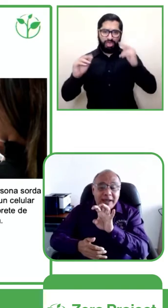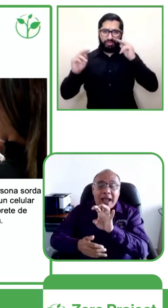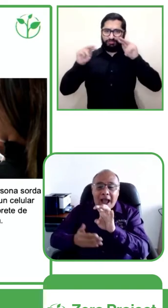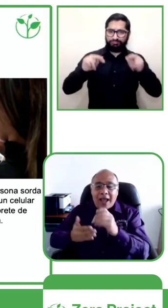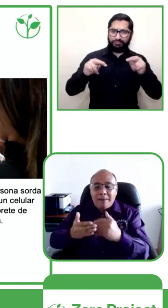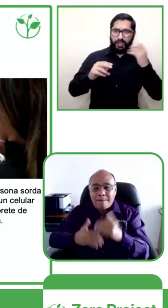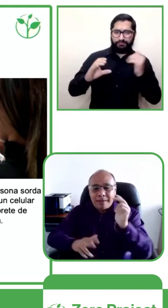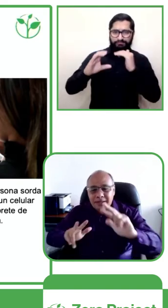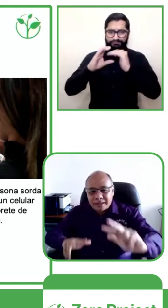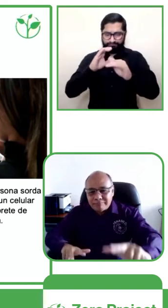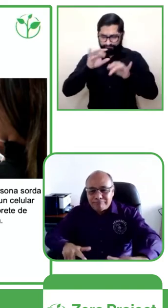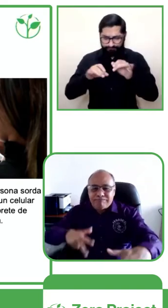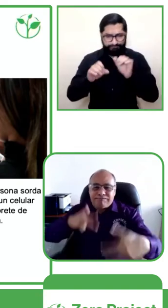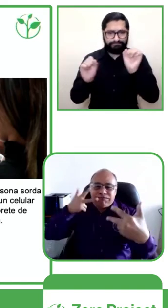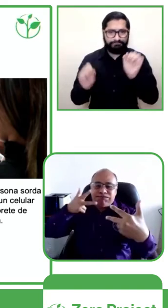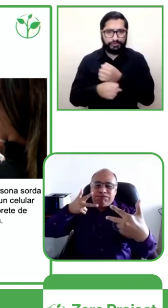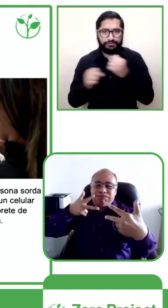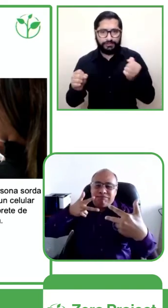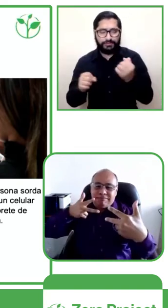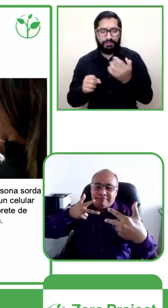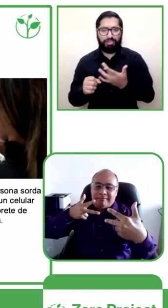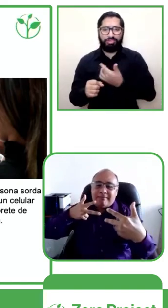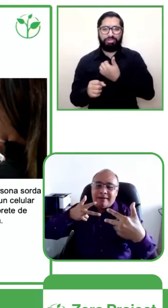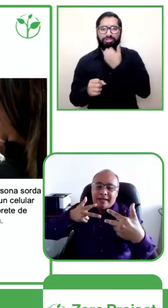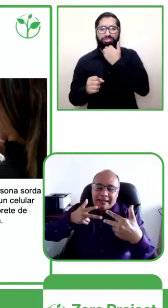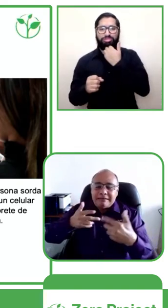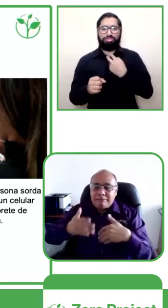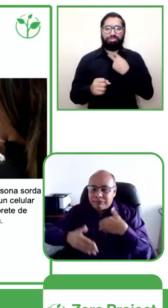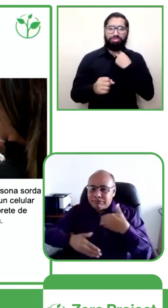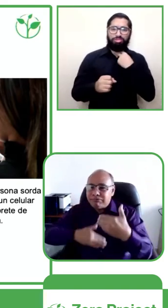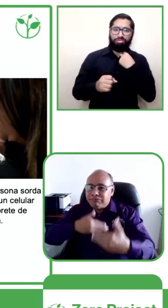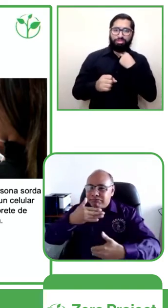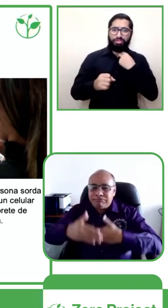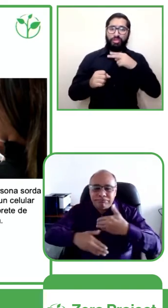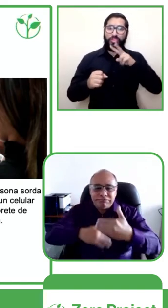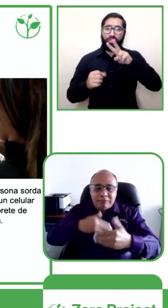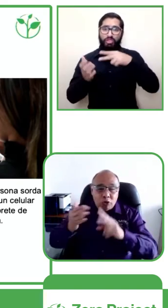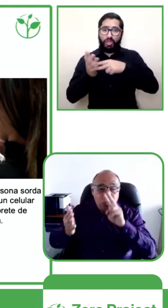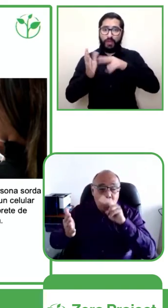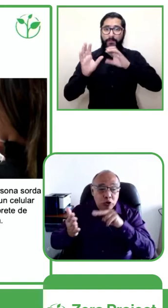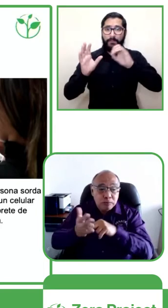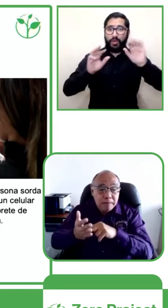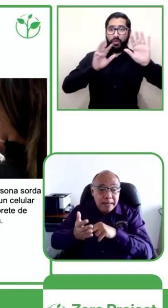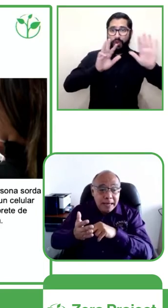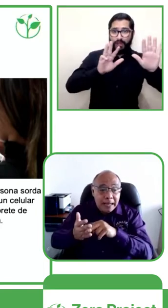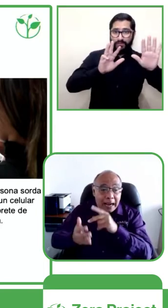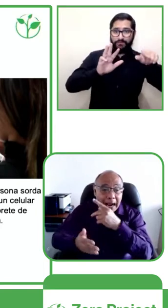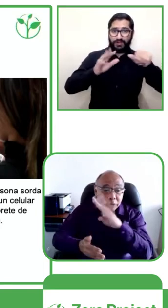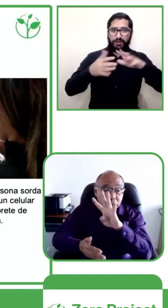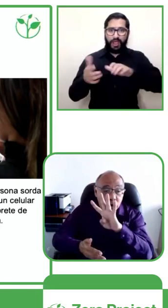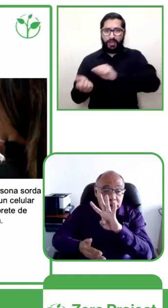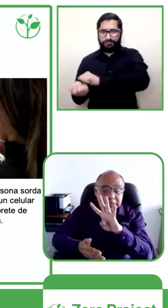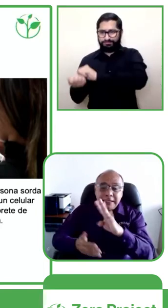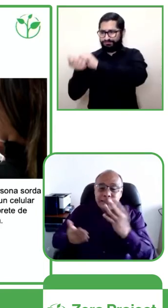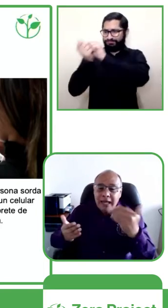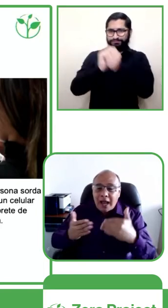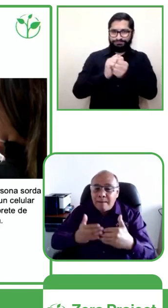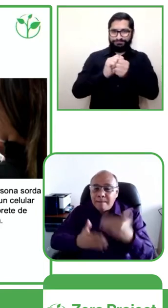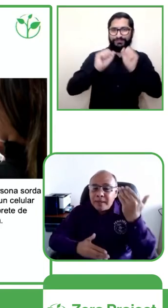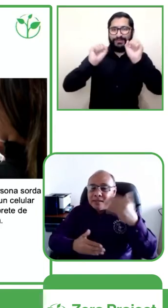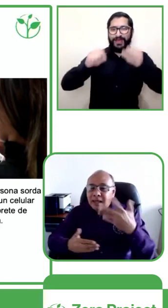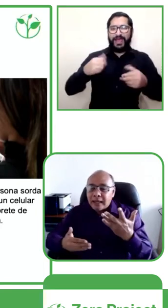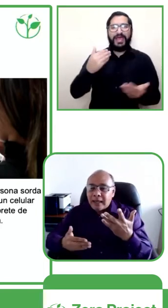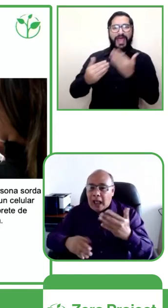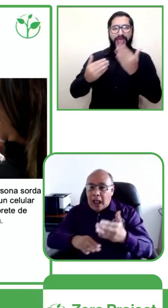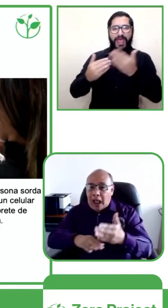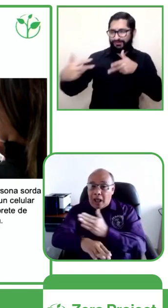wanted to convey. Then it evolved, and in 2009, communication through video call began, and it